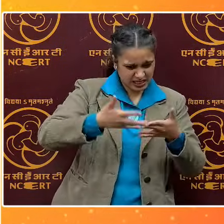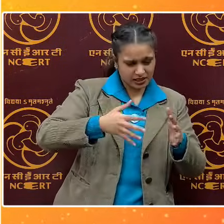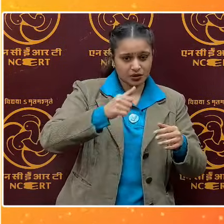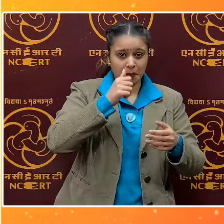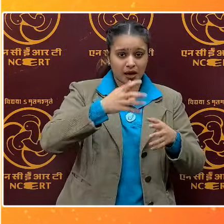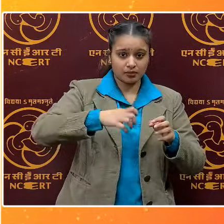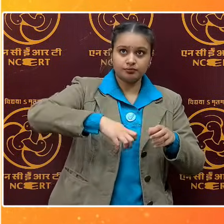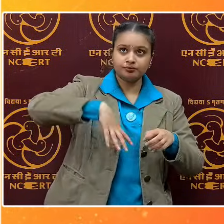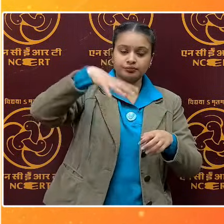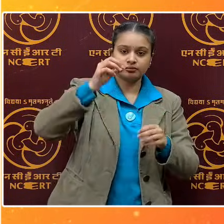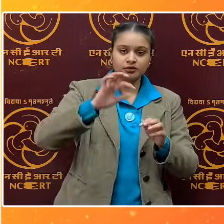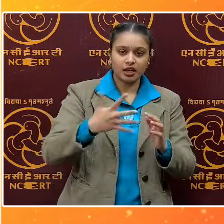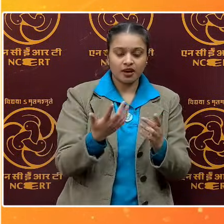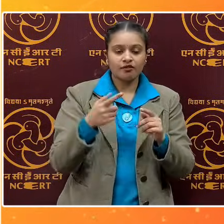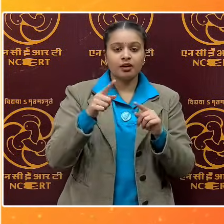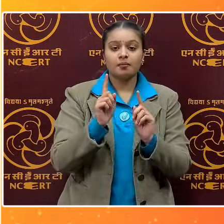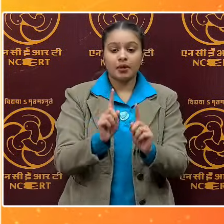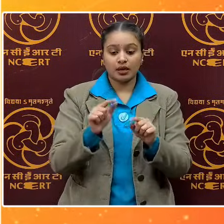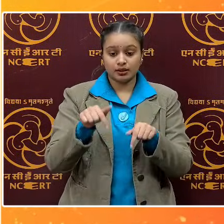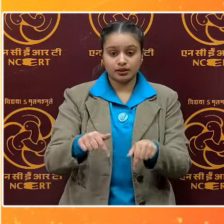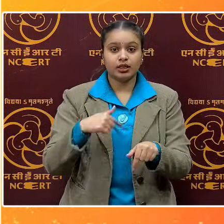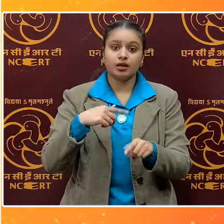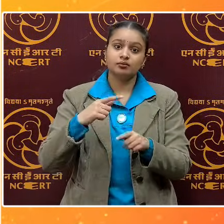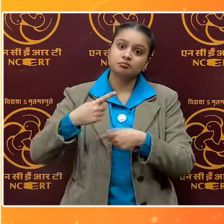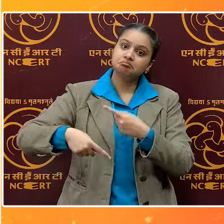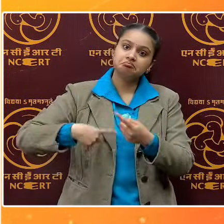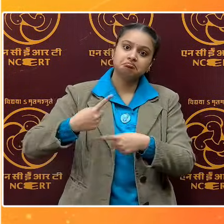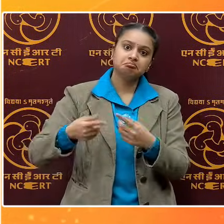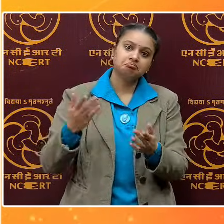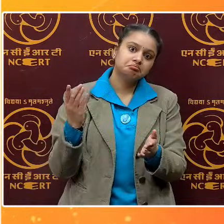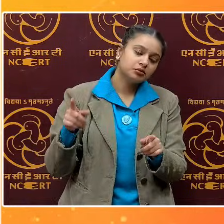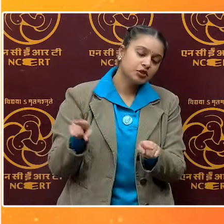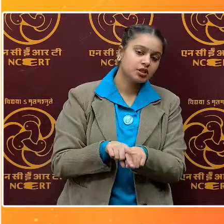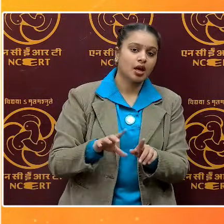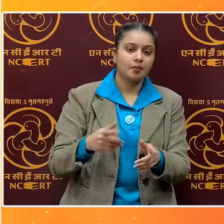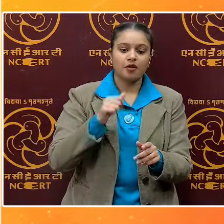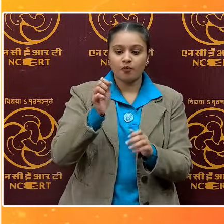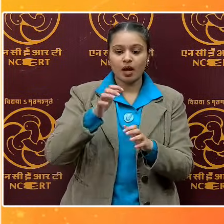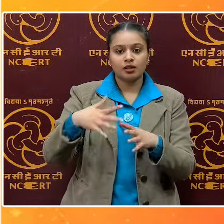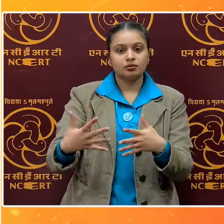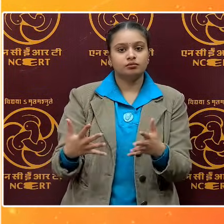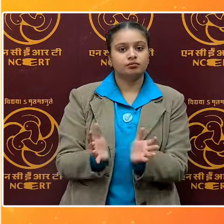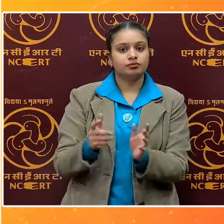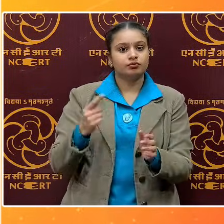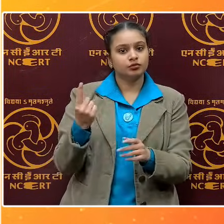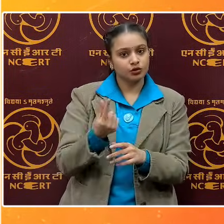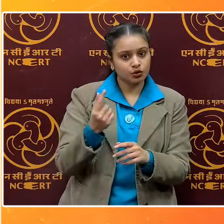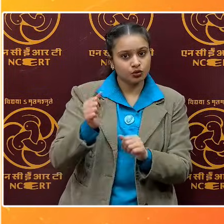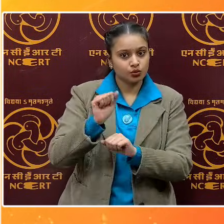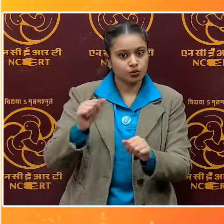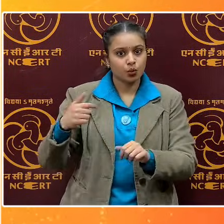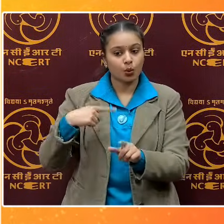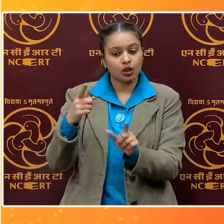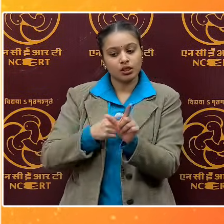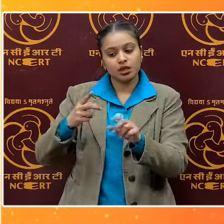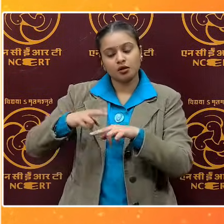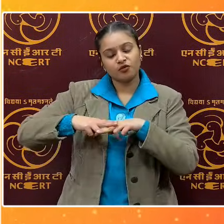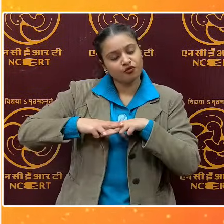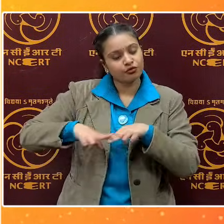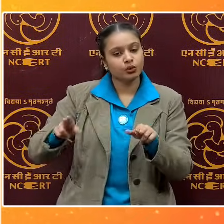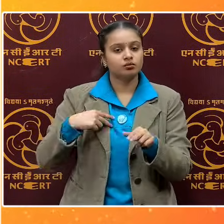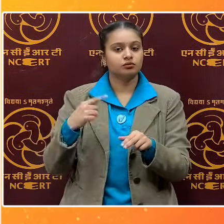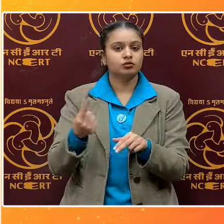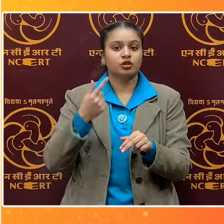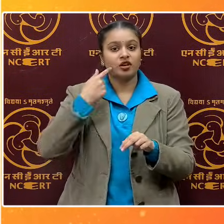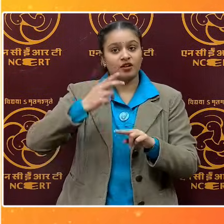evaporated. But over here, so they used to store water in these and use it throughout the year. Very nice. When there were